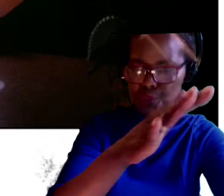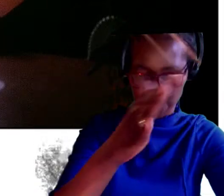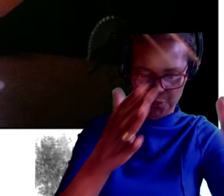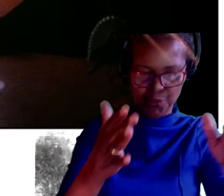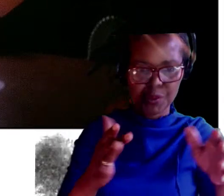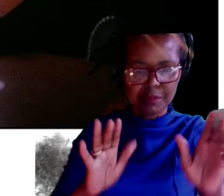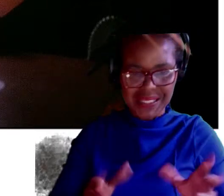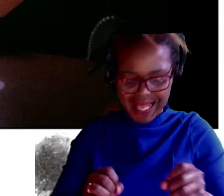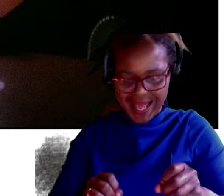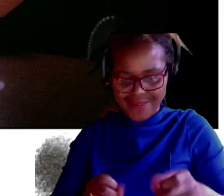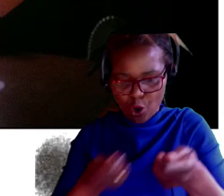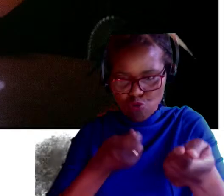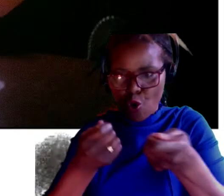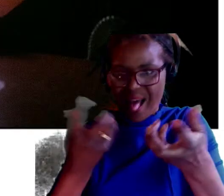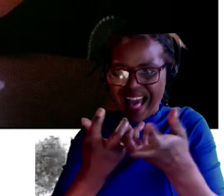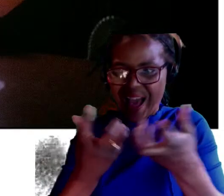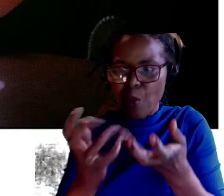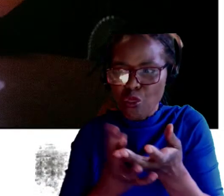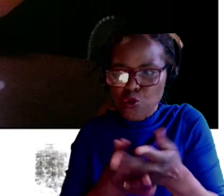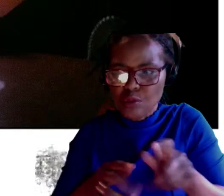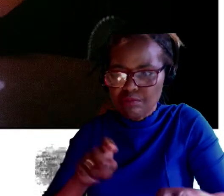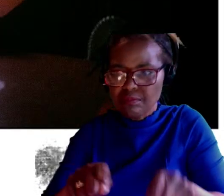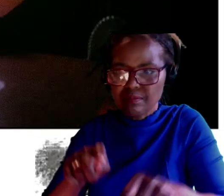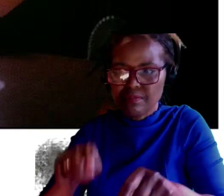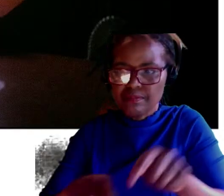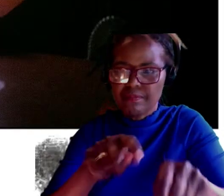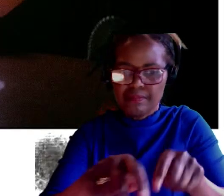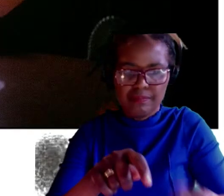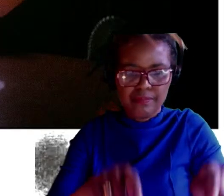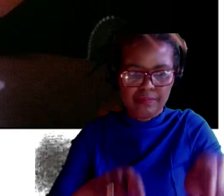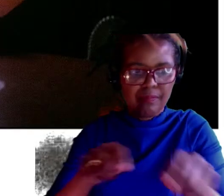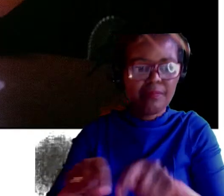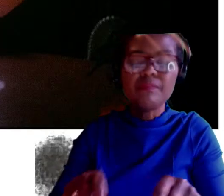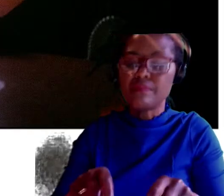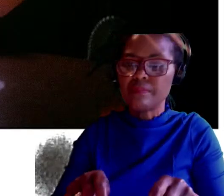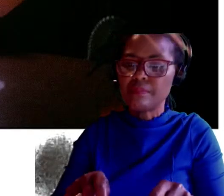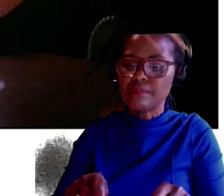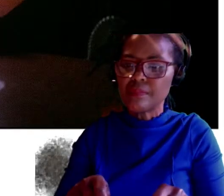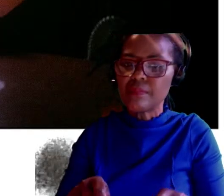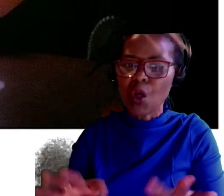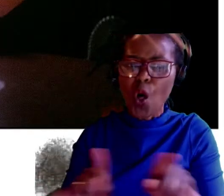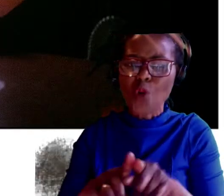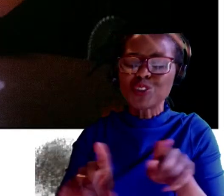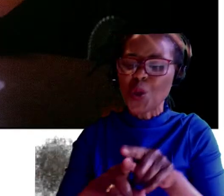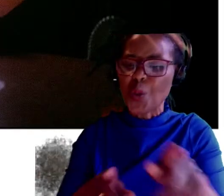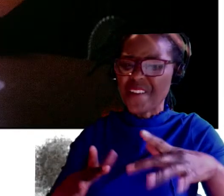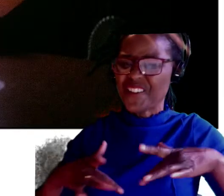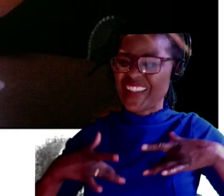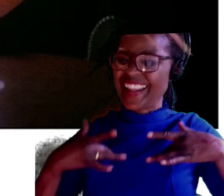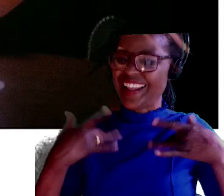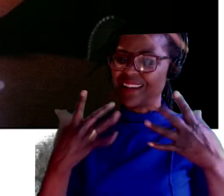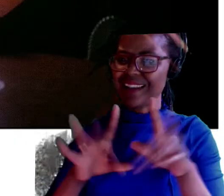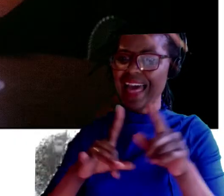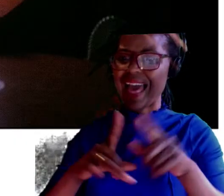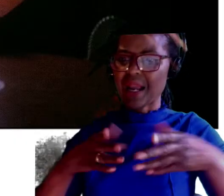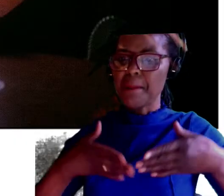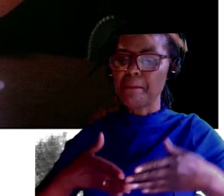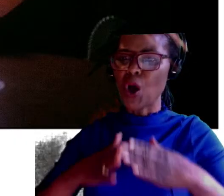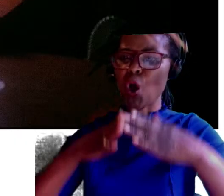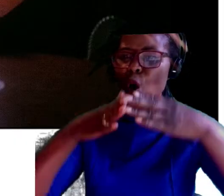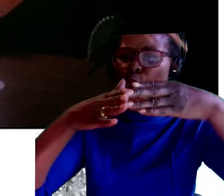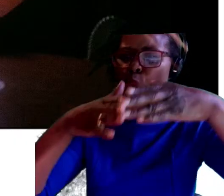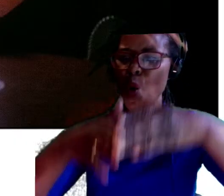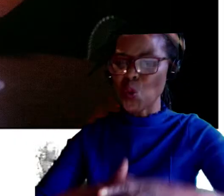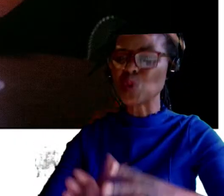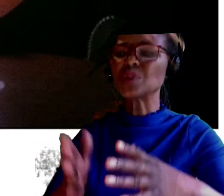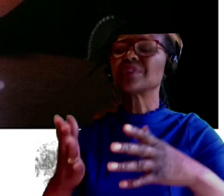possible. There's a point in the action where we evoke the feeling of sailing a small boat, the ratcheting of ropes, the resistance of sails.